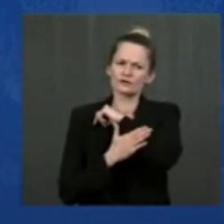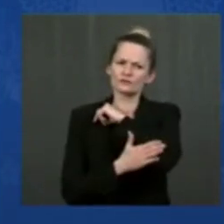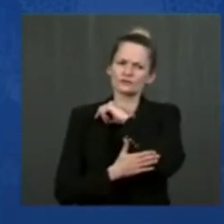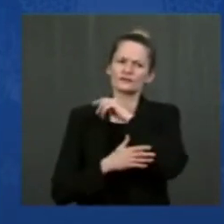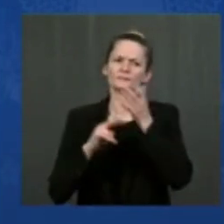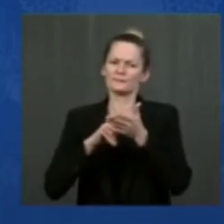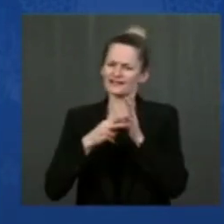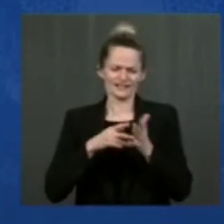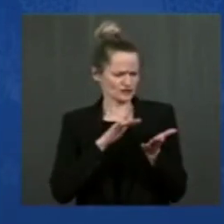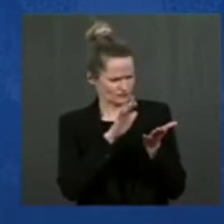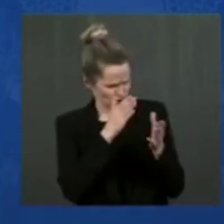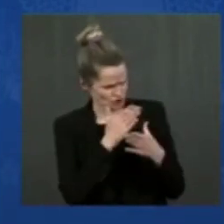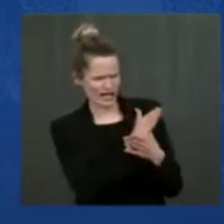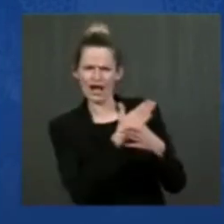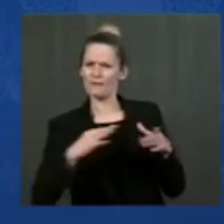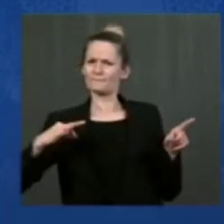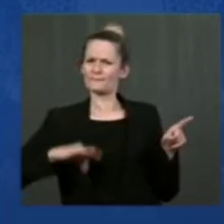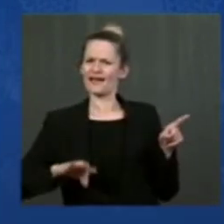that stopped for a long time.